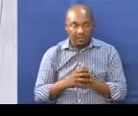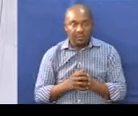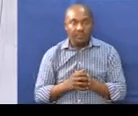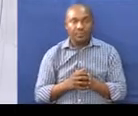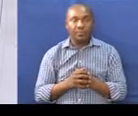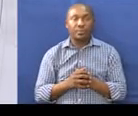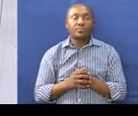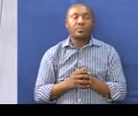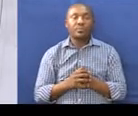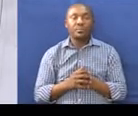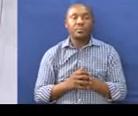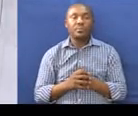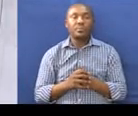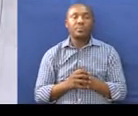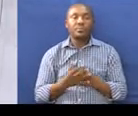turned